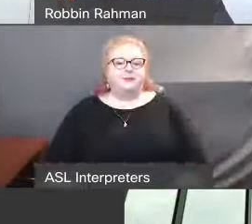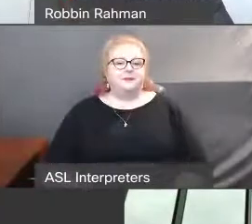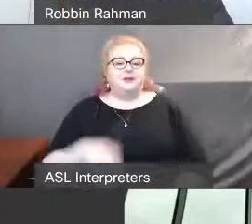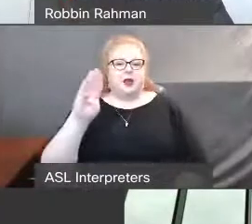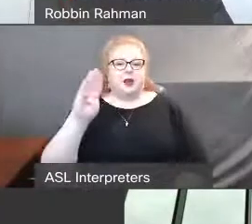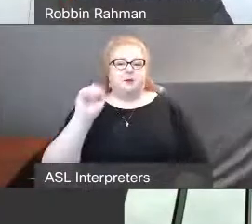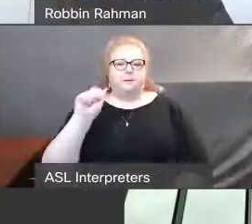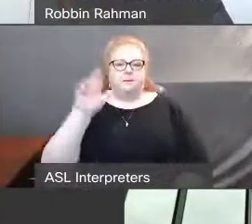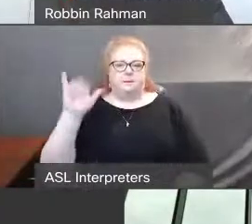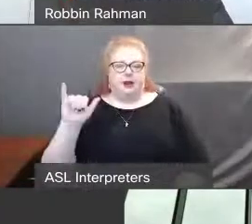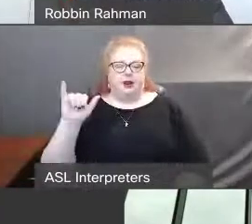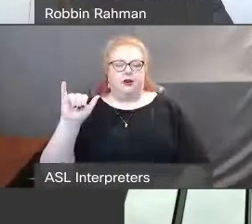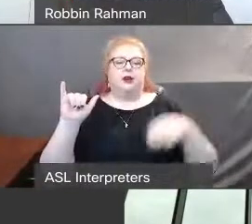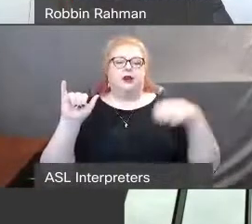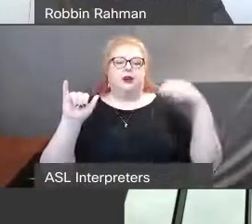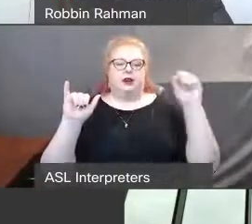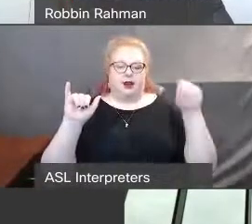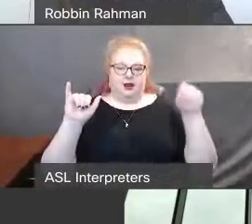Barry, Aye.